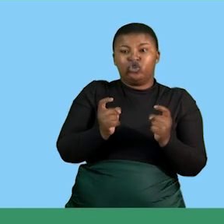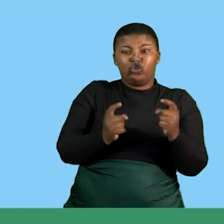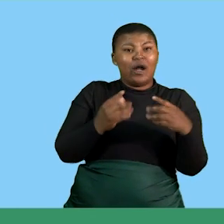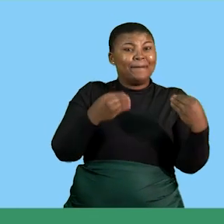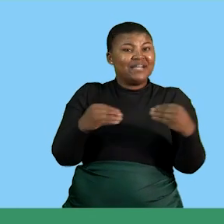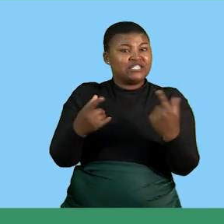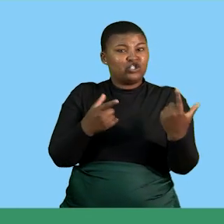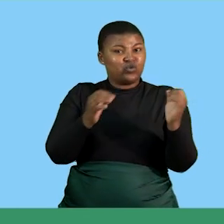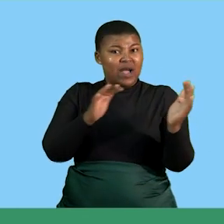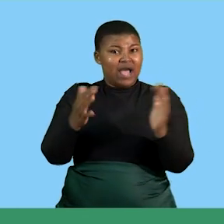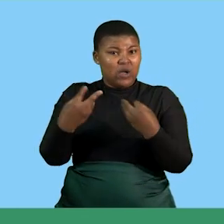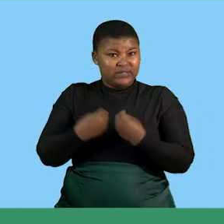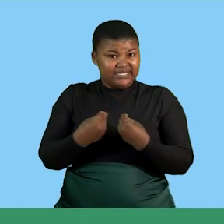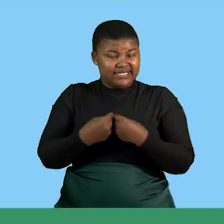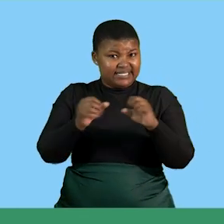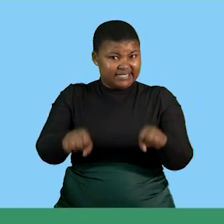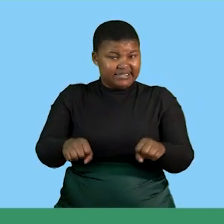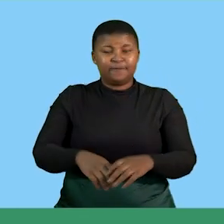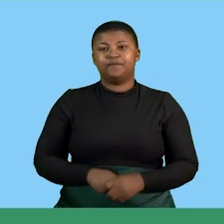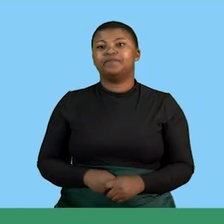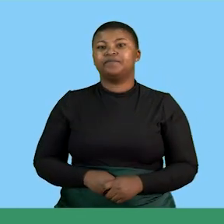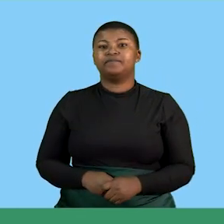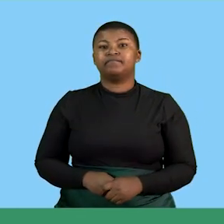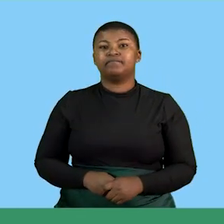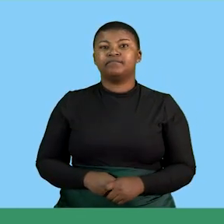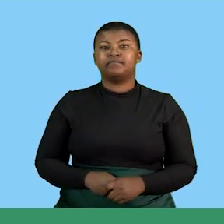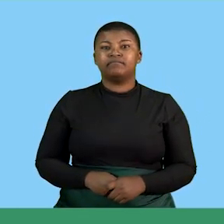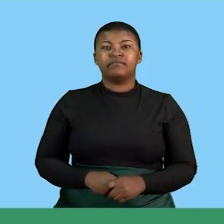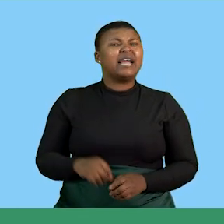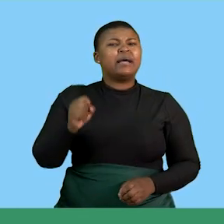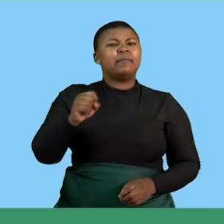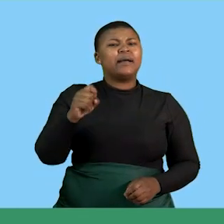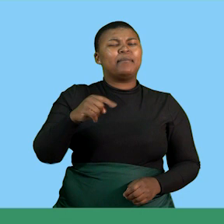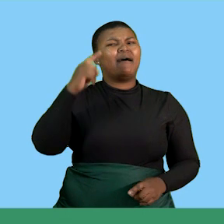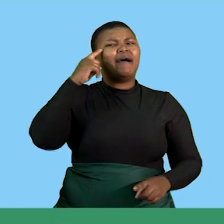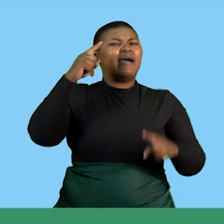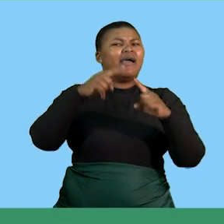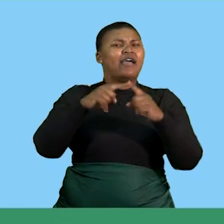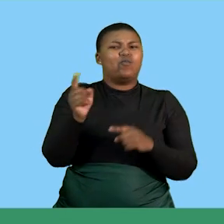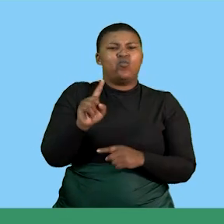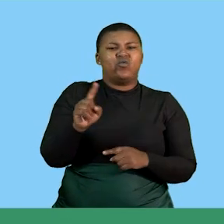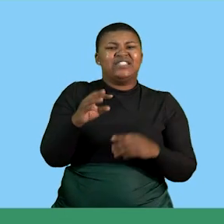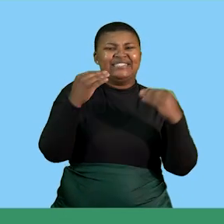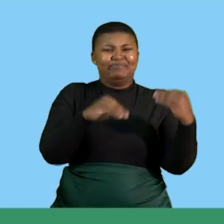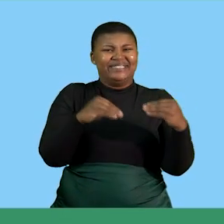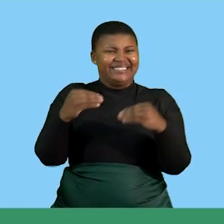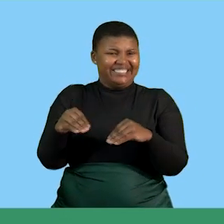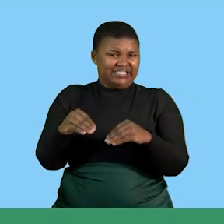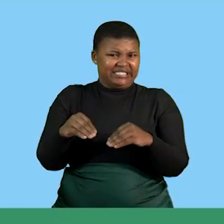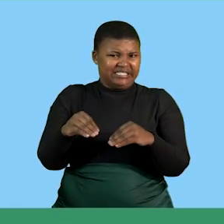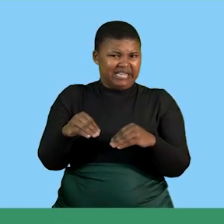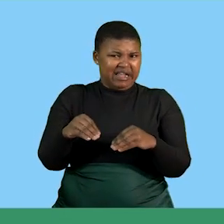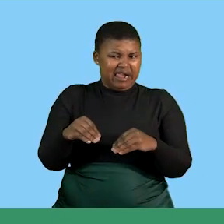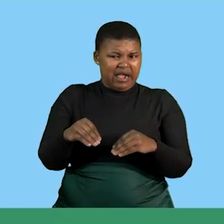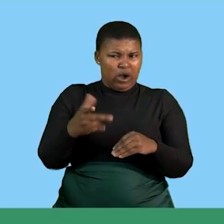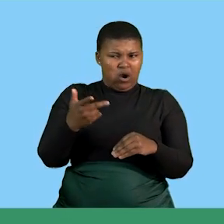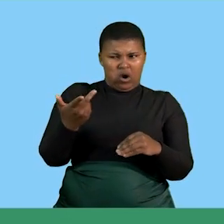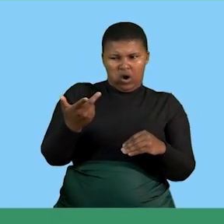laws. So they mainly just check up on the businesses to see if they adhere to these rules, regulations, or even